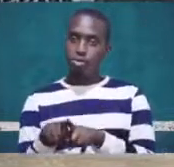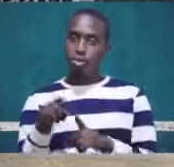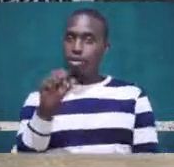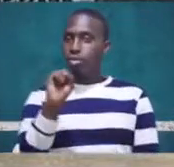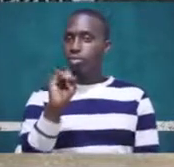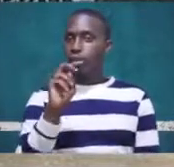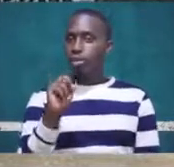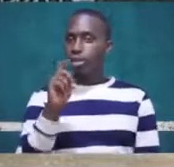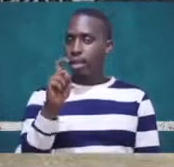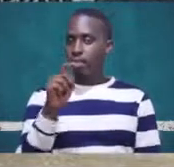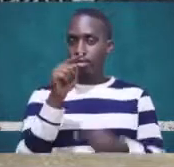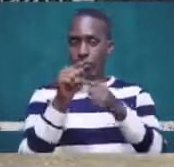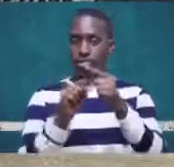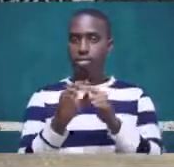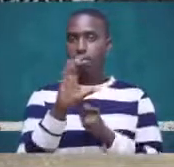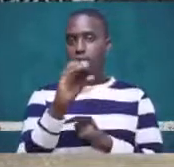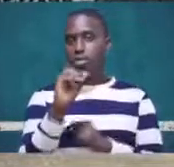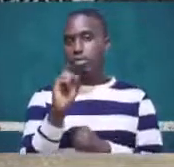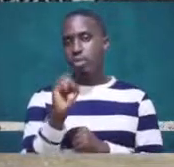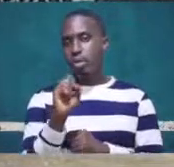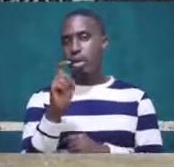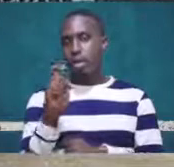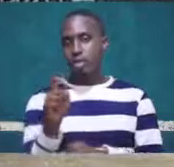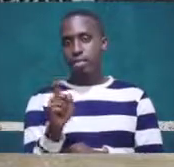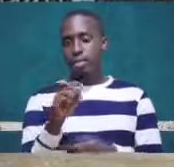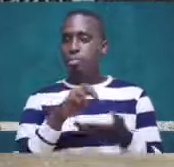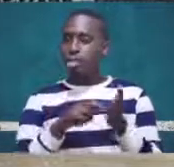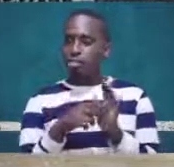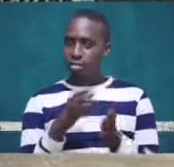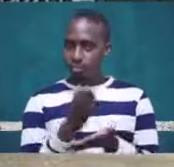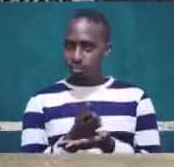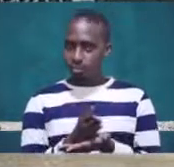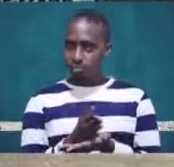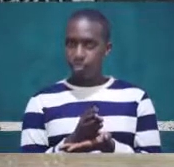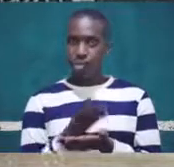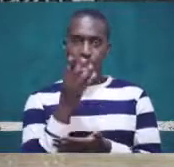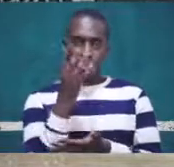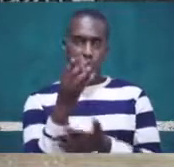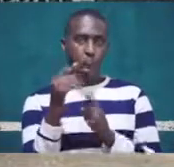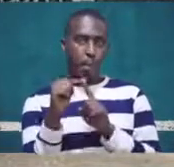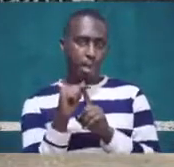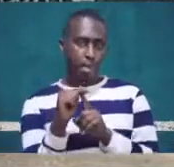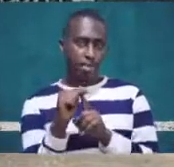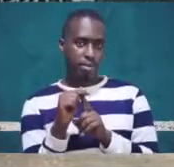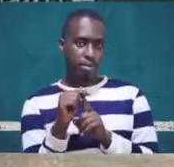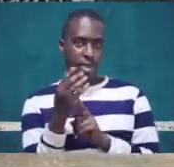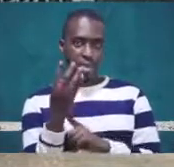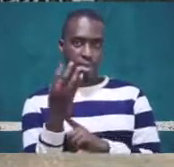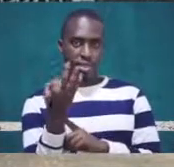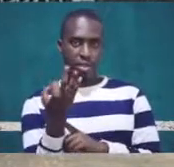sine of x divided by cosine of x. Means that 4 plus